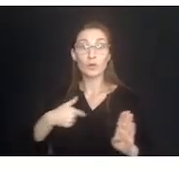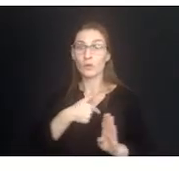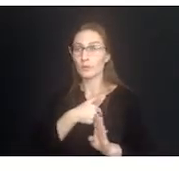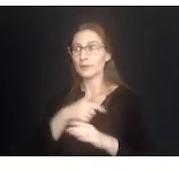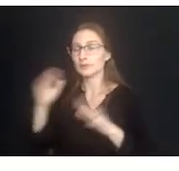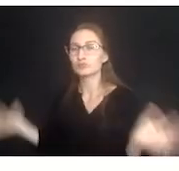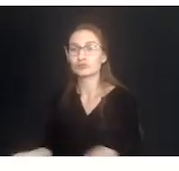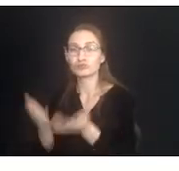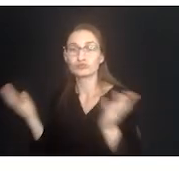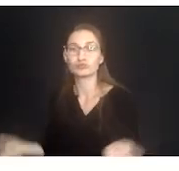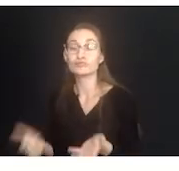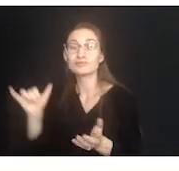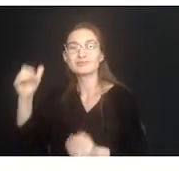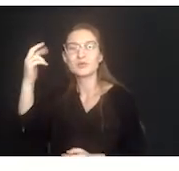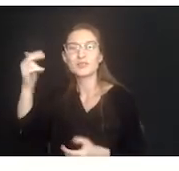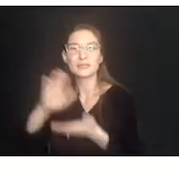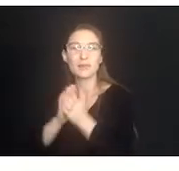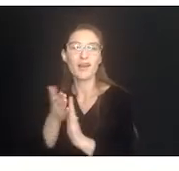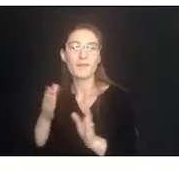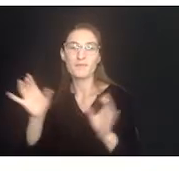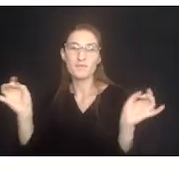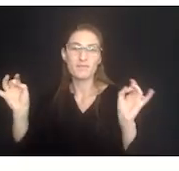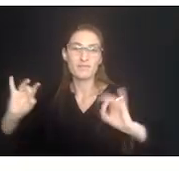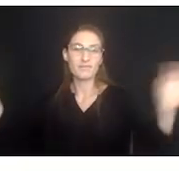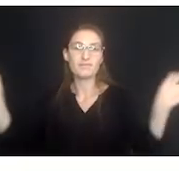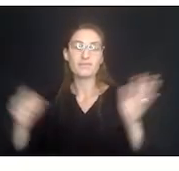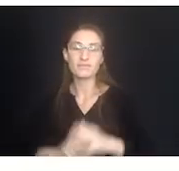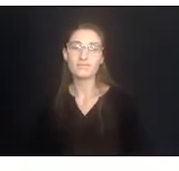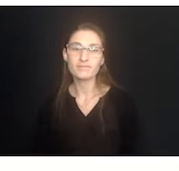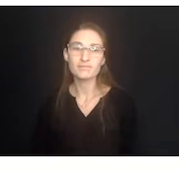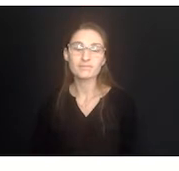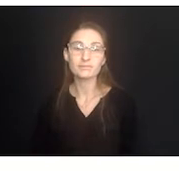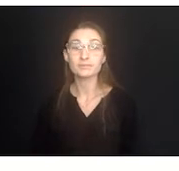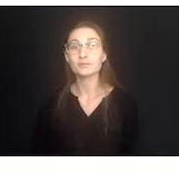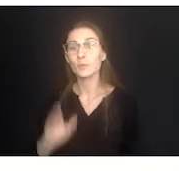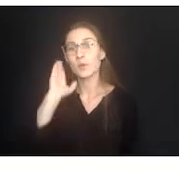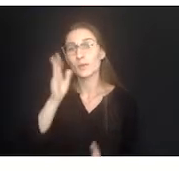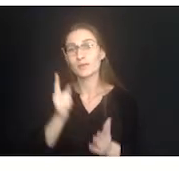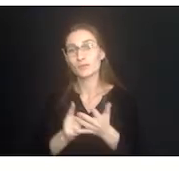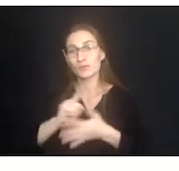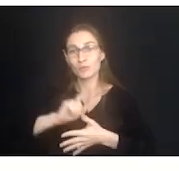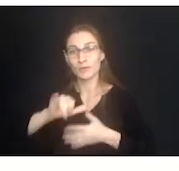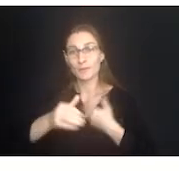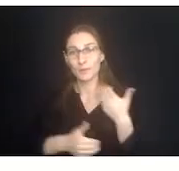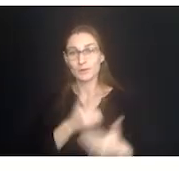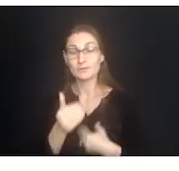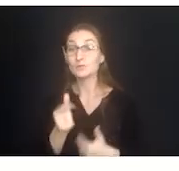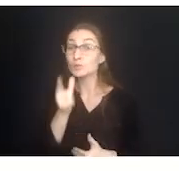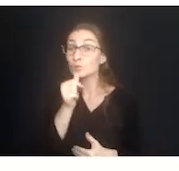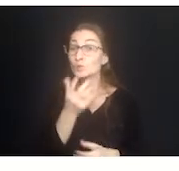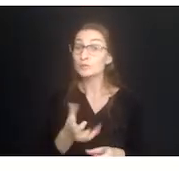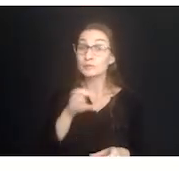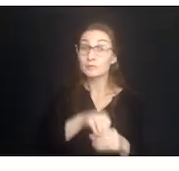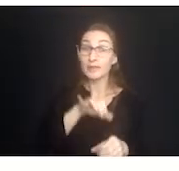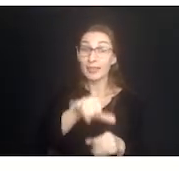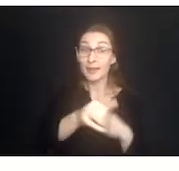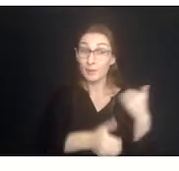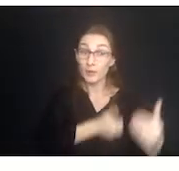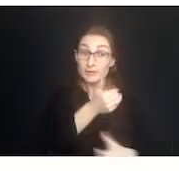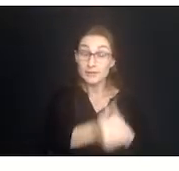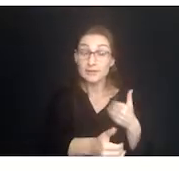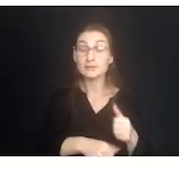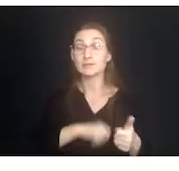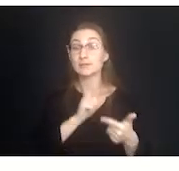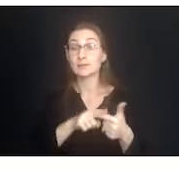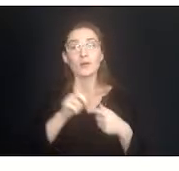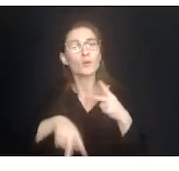came to Richie, we were reinforcing his behaviors all the time. That's how come they got so bad. So today we're going to review this process. We're going to talk about who